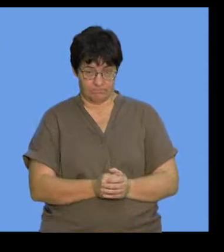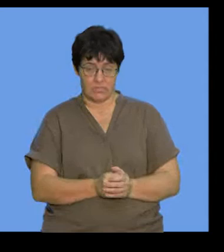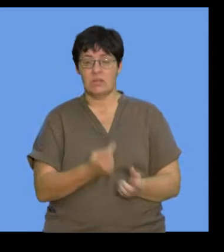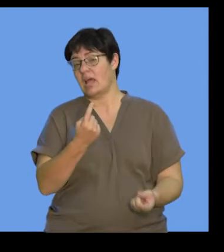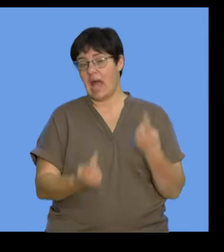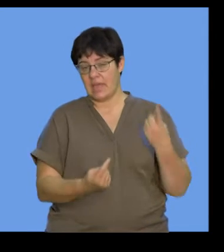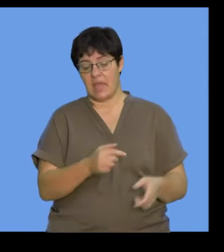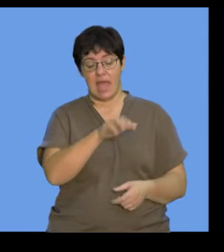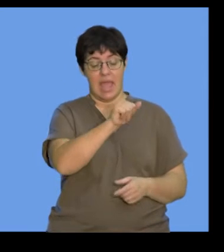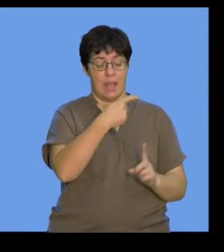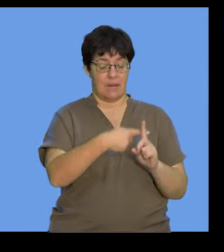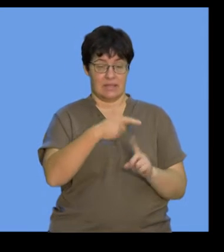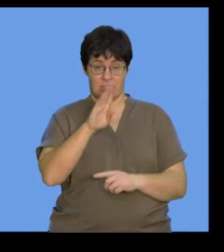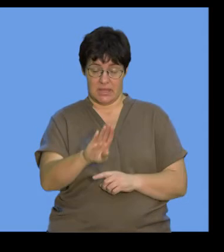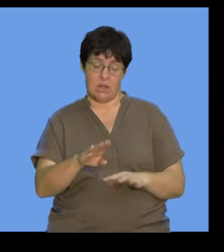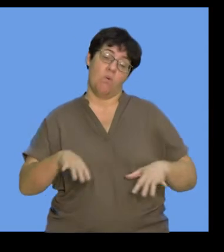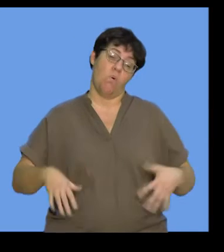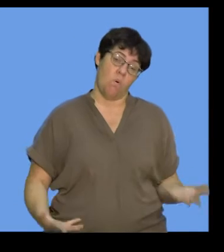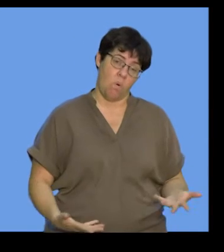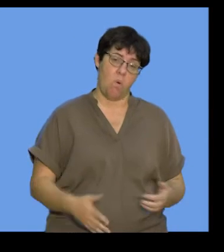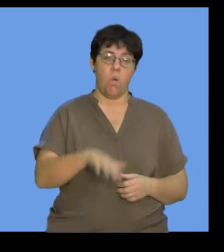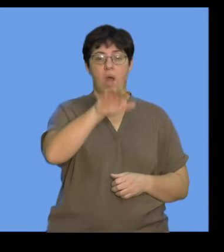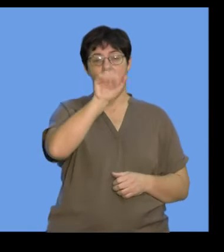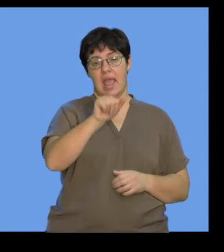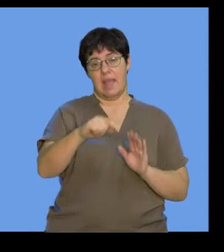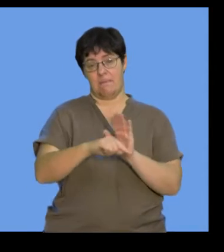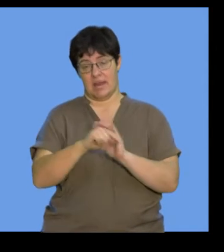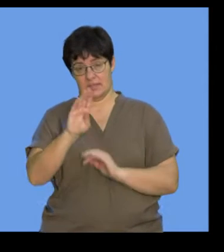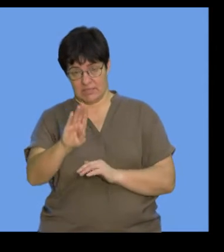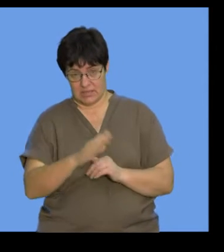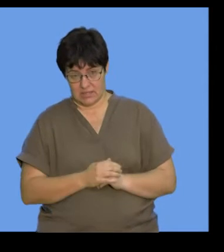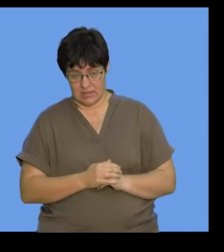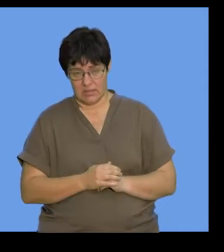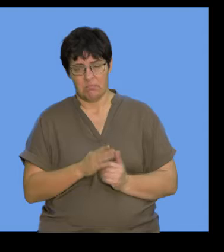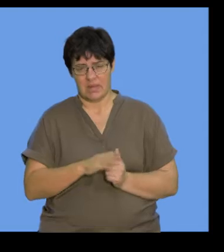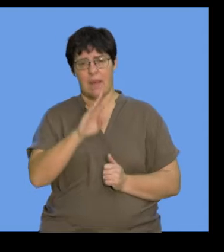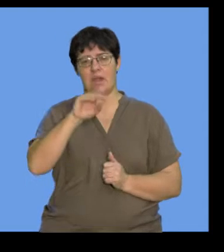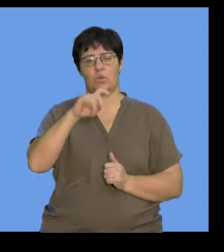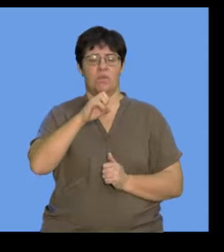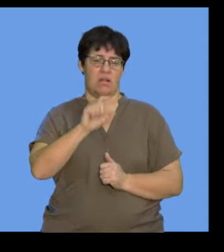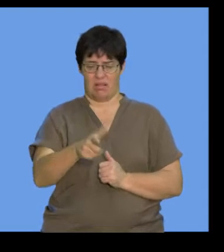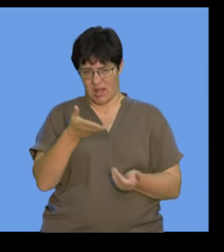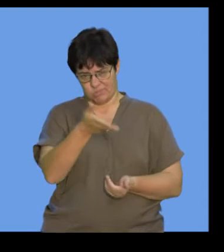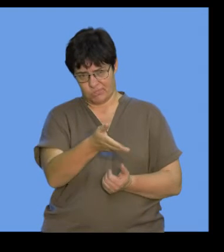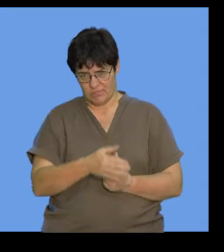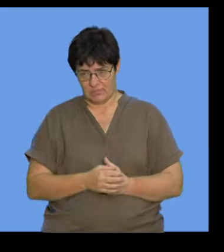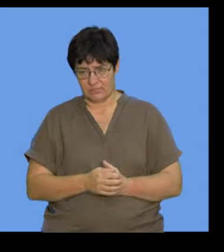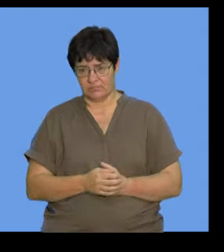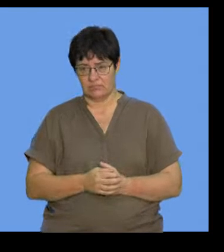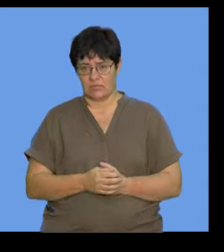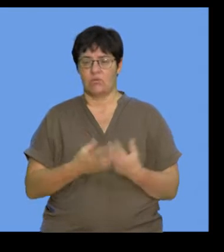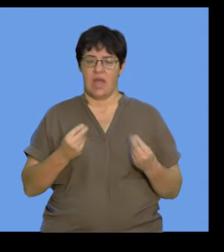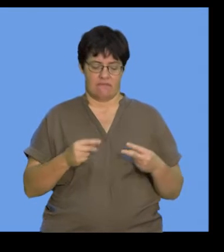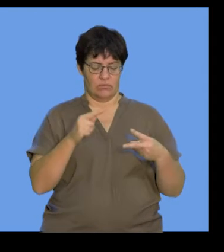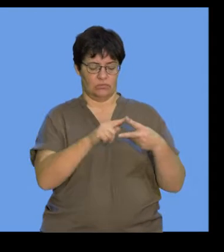either A plus B or A minus B. That's what a binomial is about. It's when we